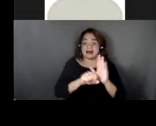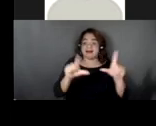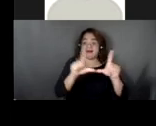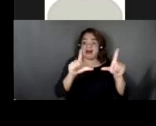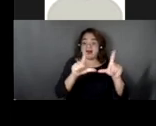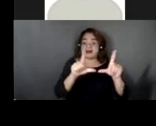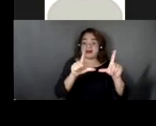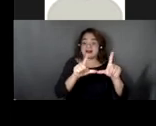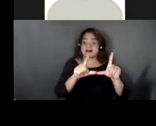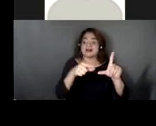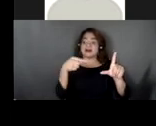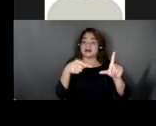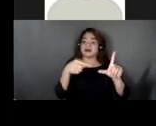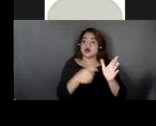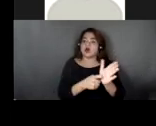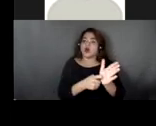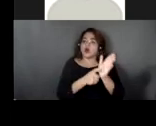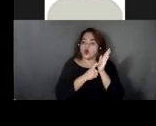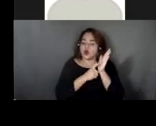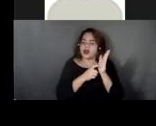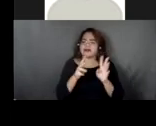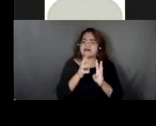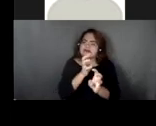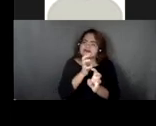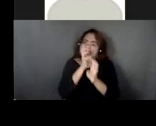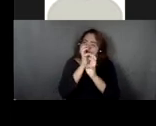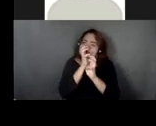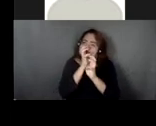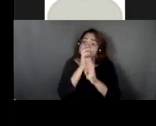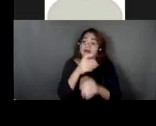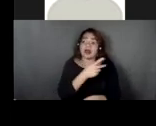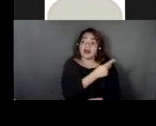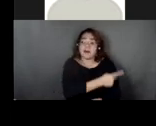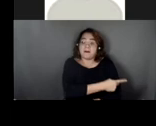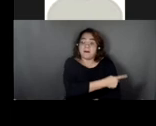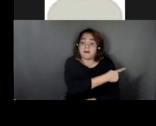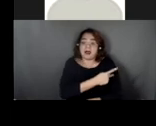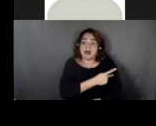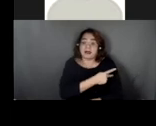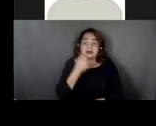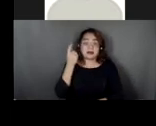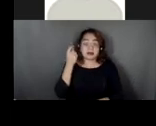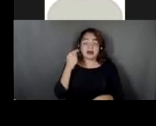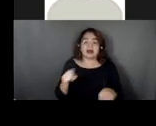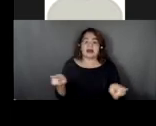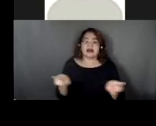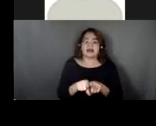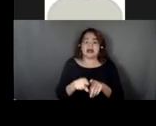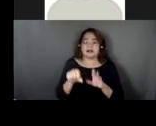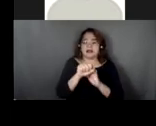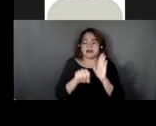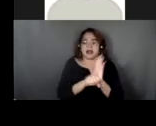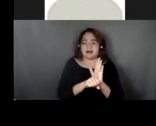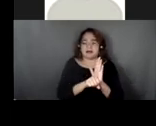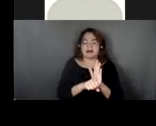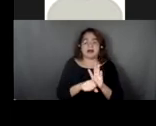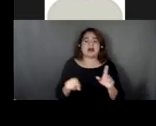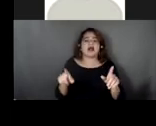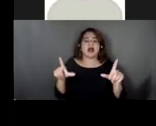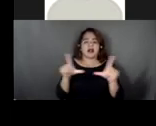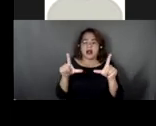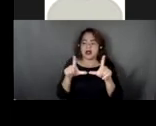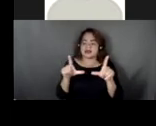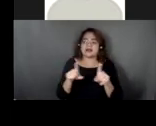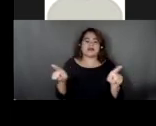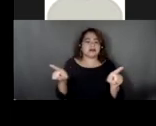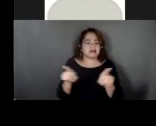so typically we can only see patients who are in the same state that we are licensed in and only see them